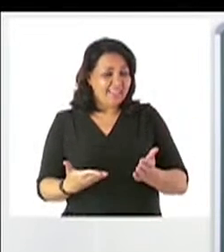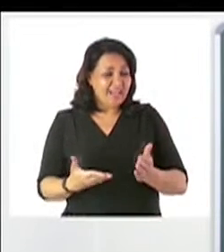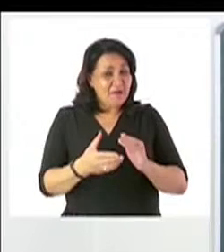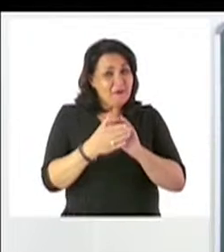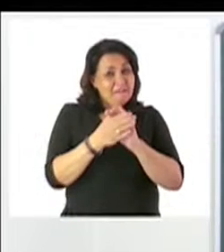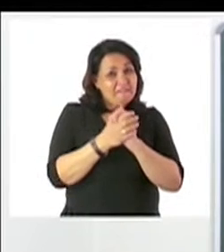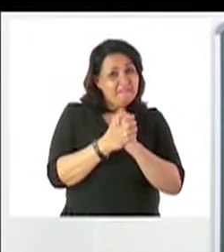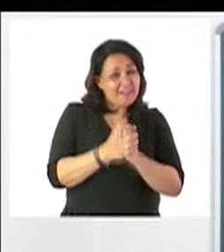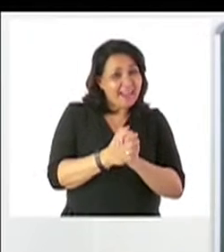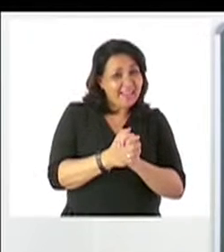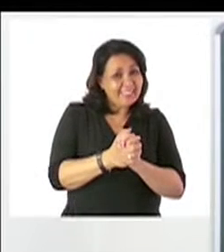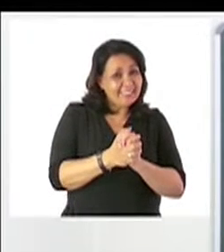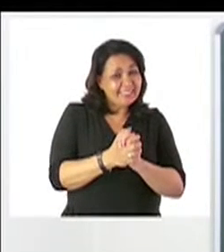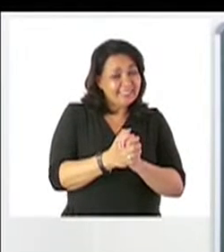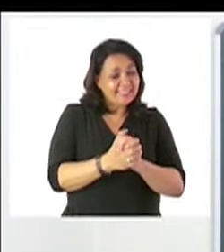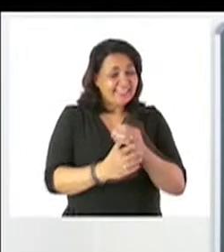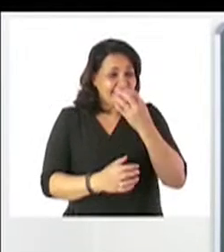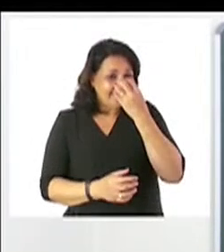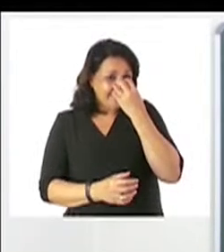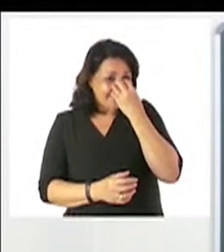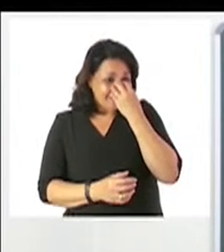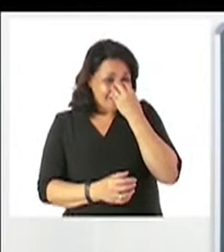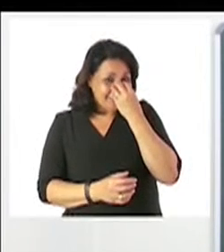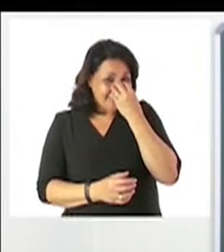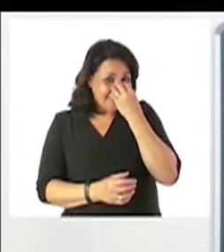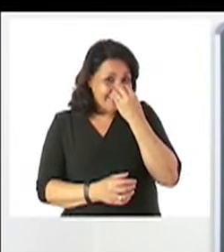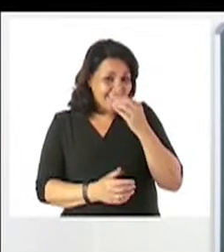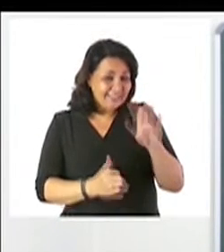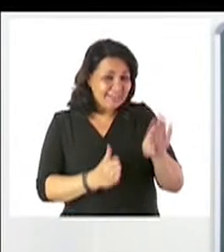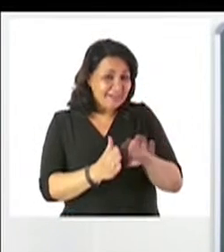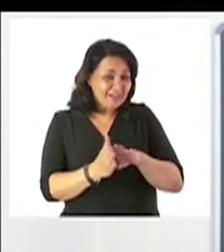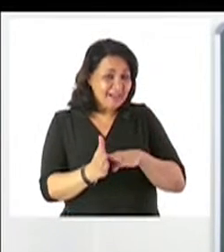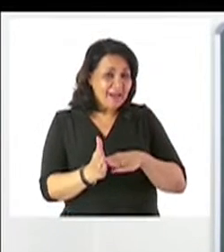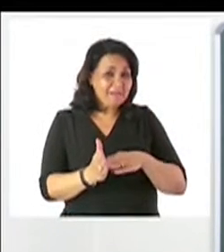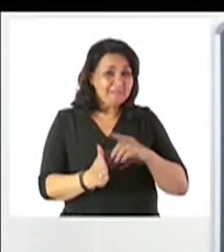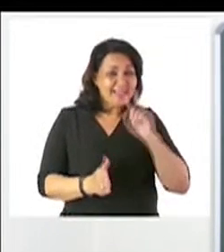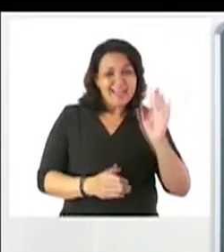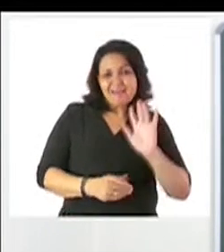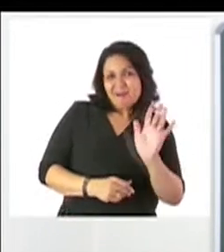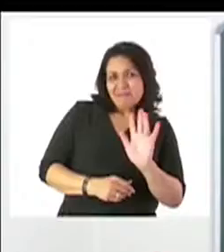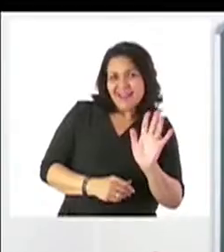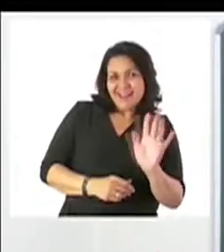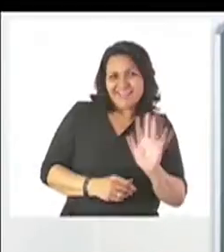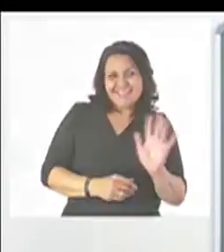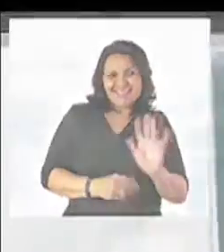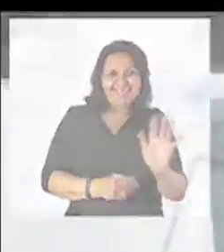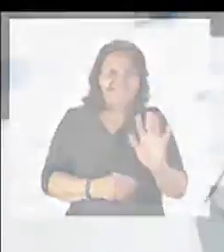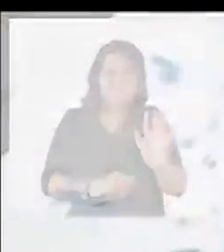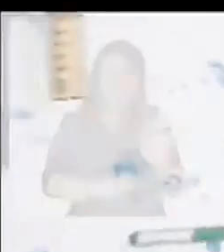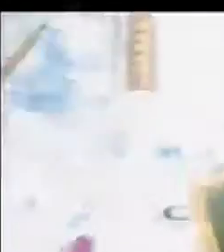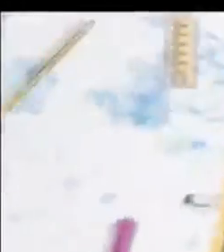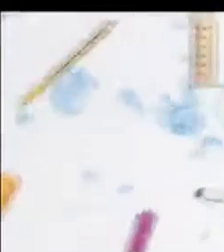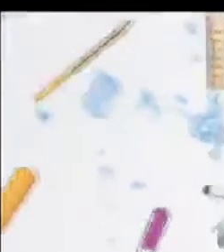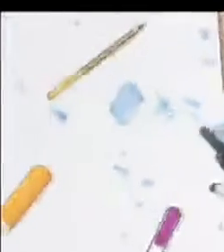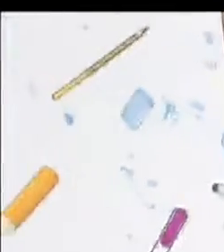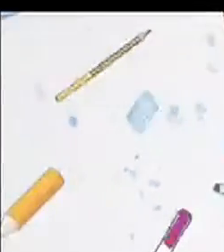go, let's invite our friend Zosie to come say goodbye. Bye.